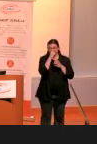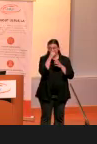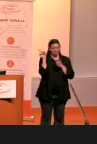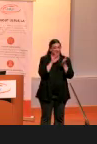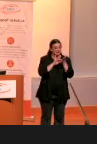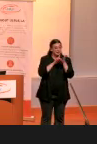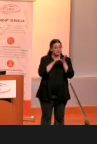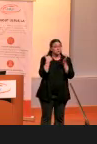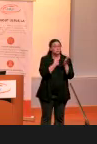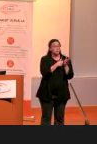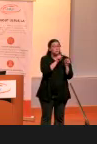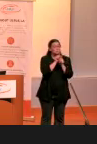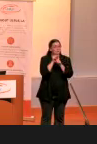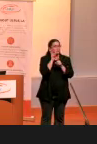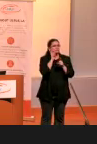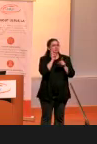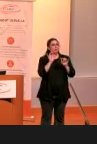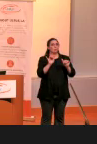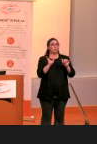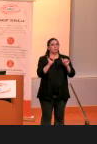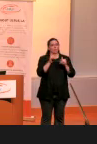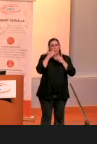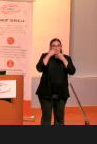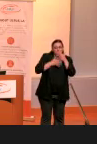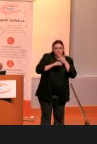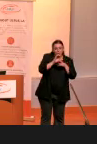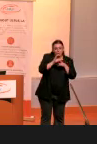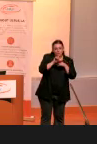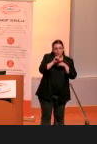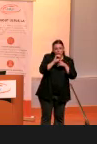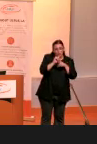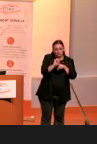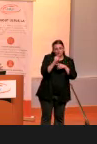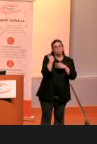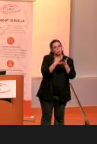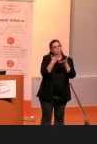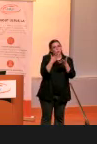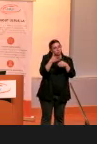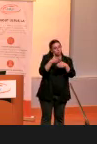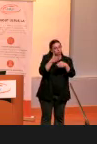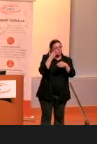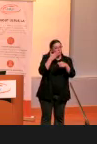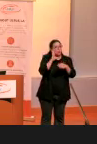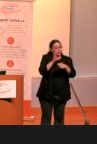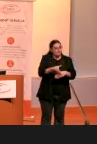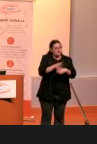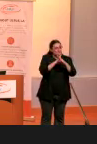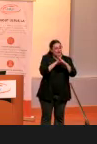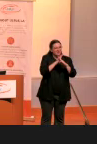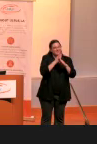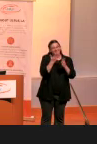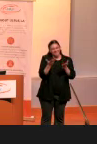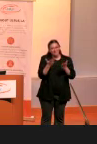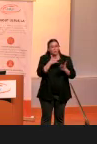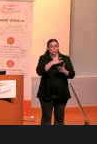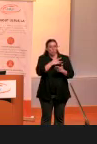found that it actually also seems to decrease the risk of having blood clots. And of course, blood clots can also contribute to risk for cardiovascular